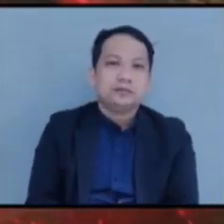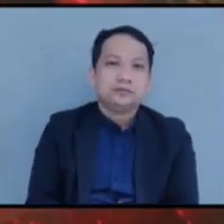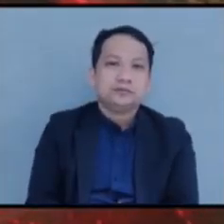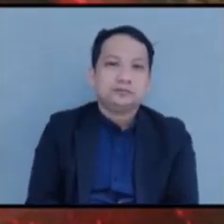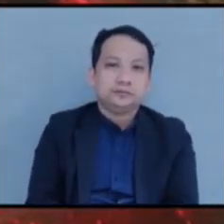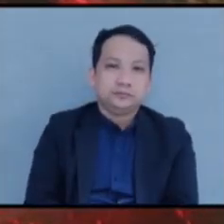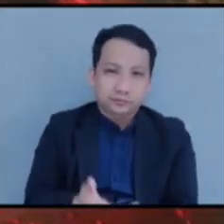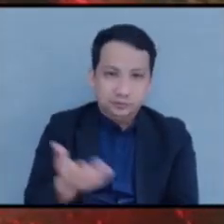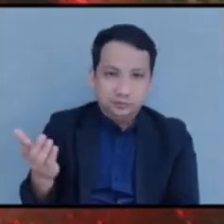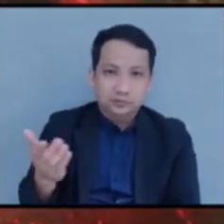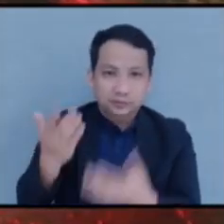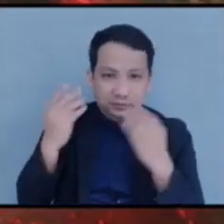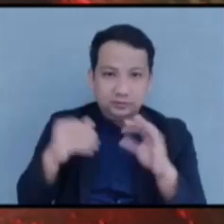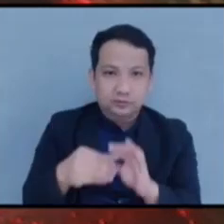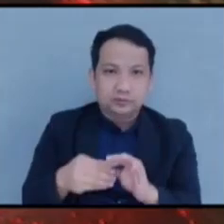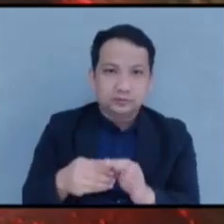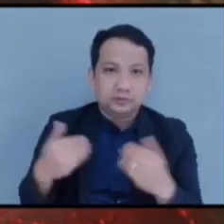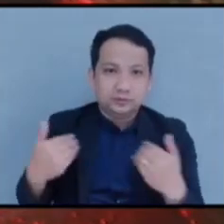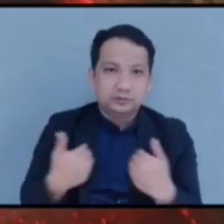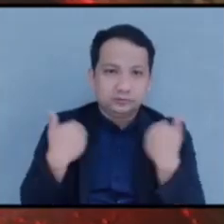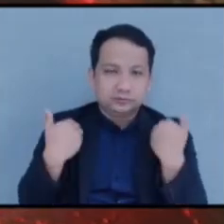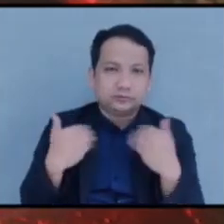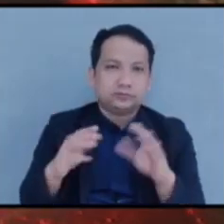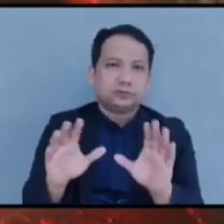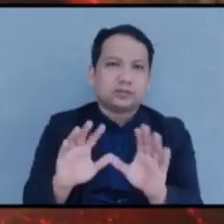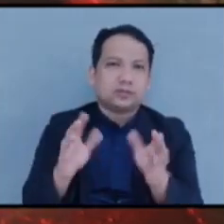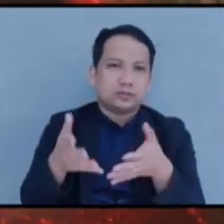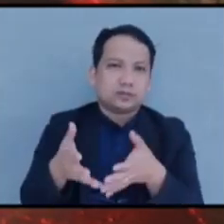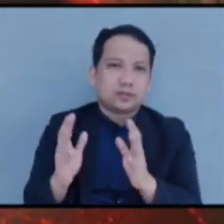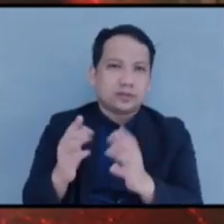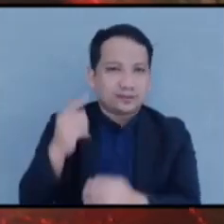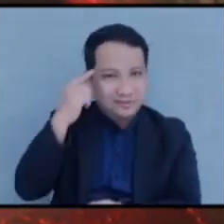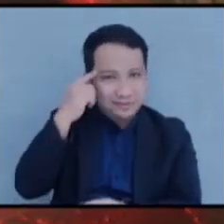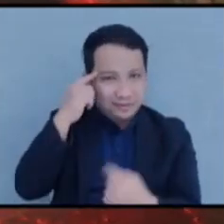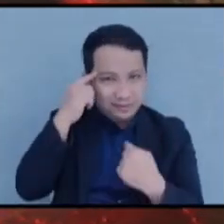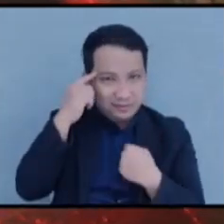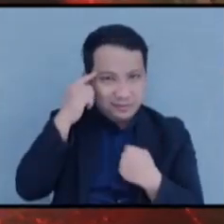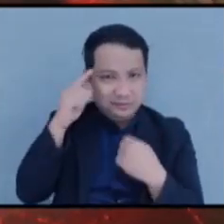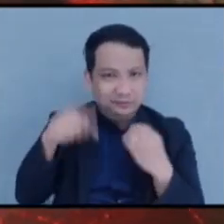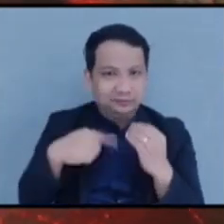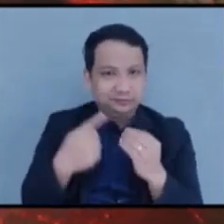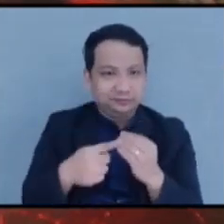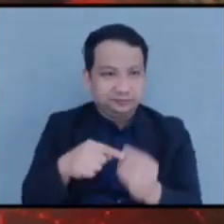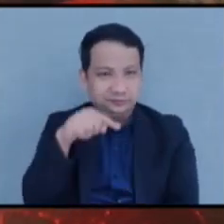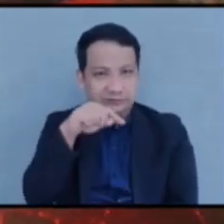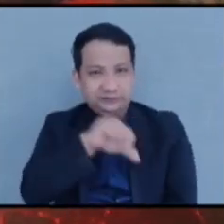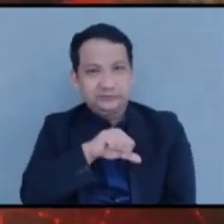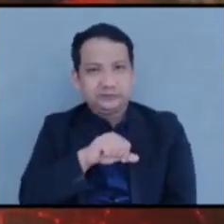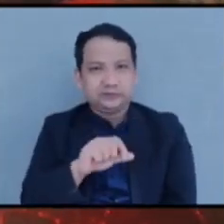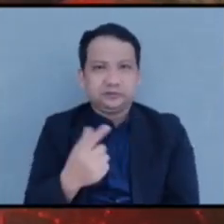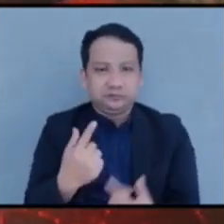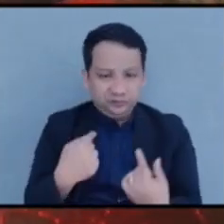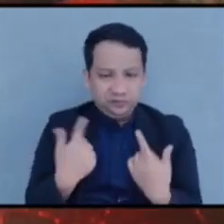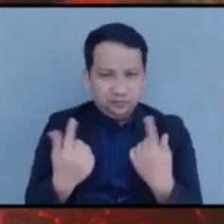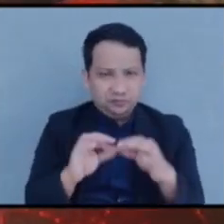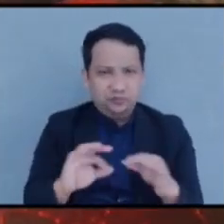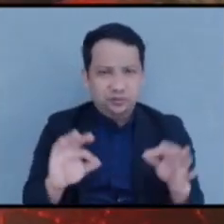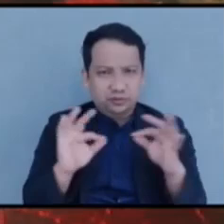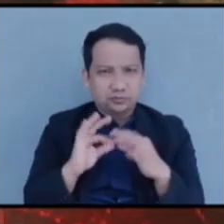people is to never let anyone think about you. Do what you do, believe in